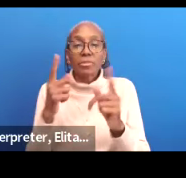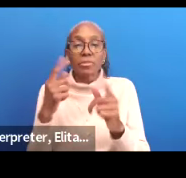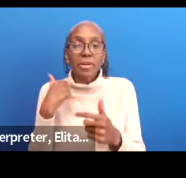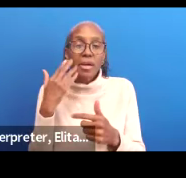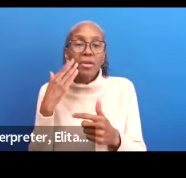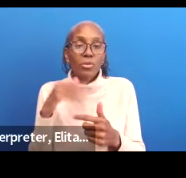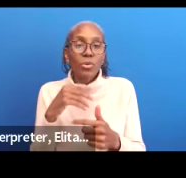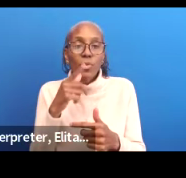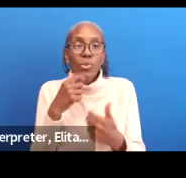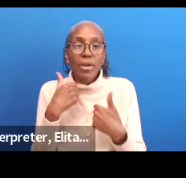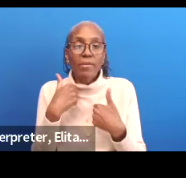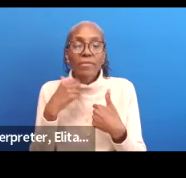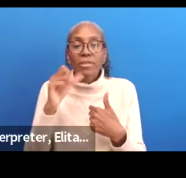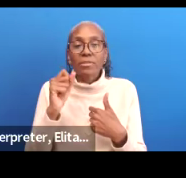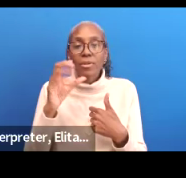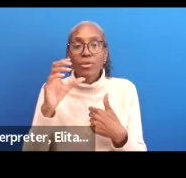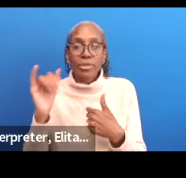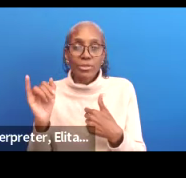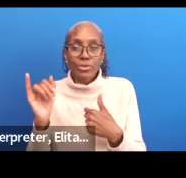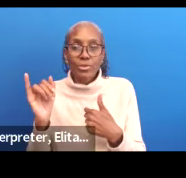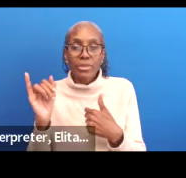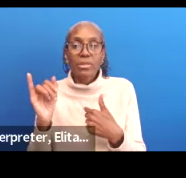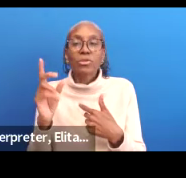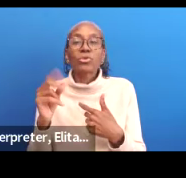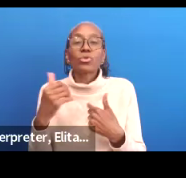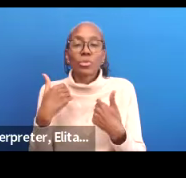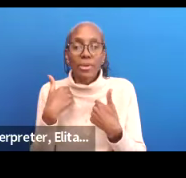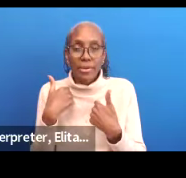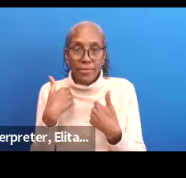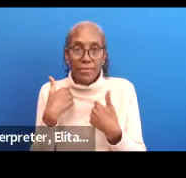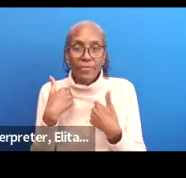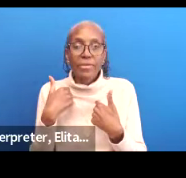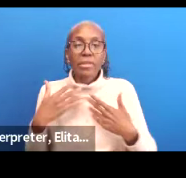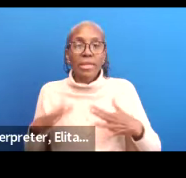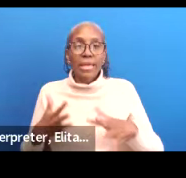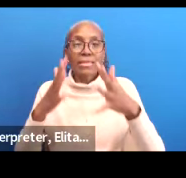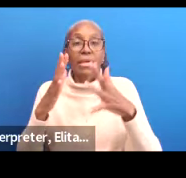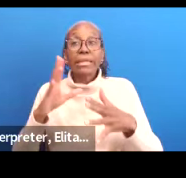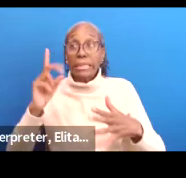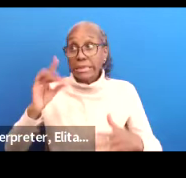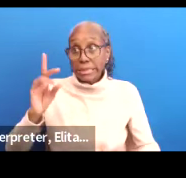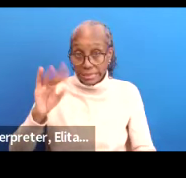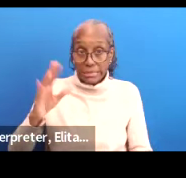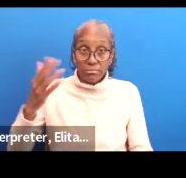with spinal cord injury do have anxiety and did have